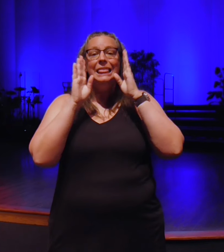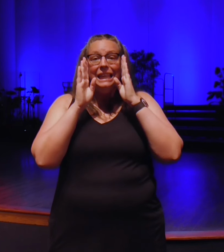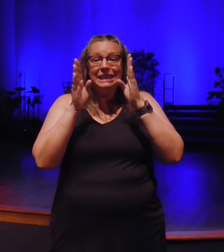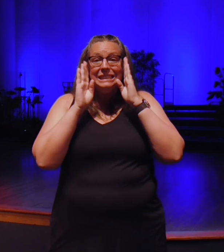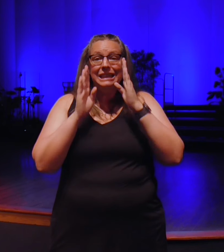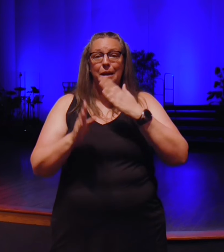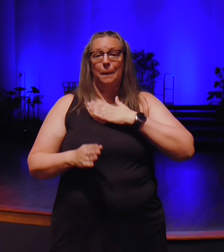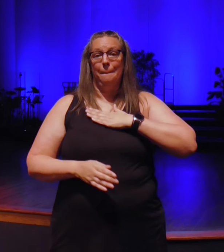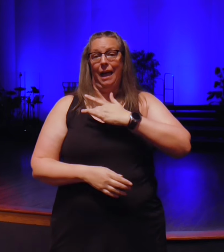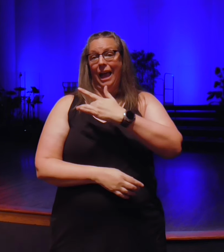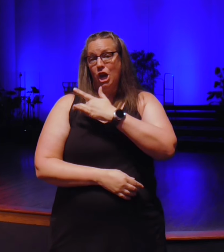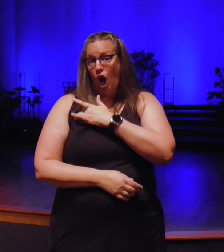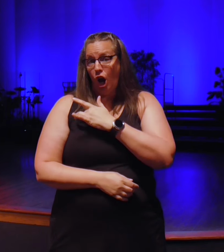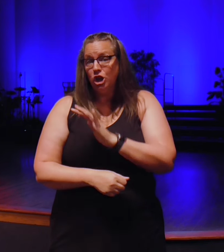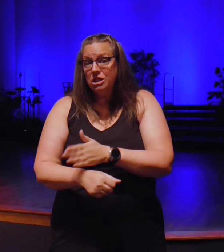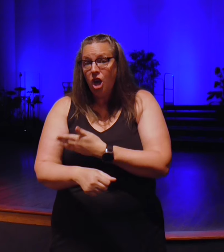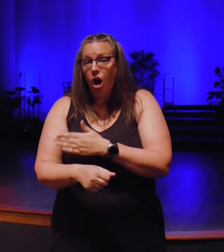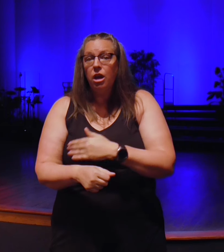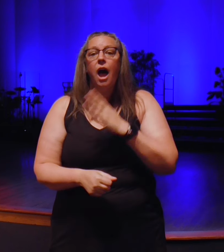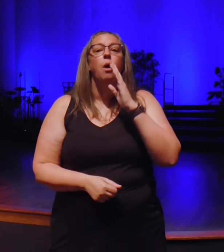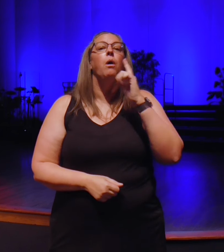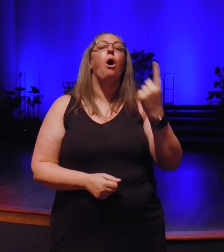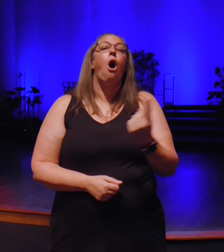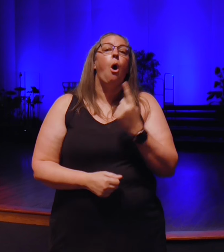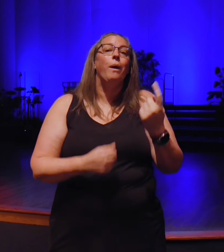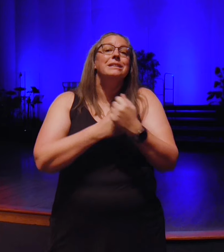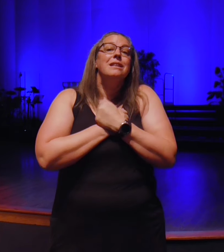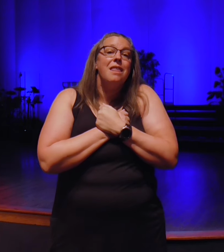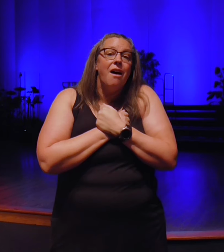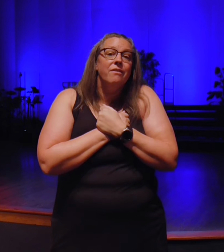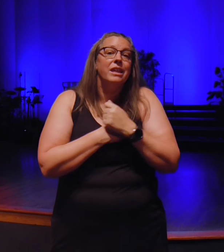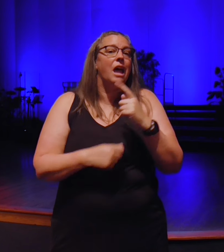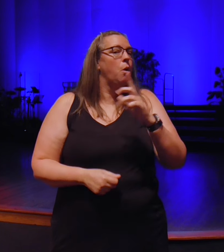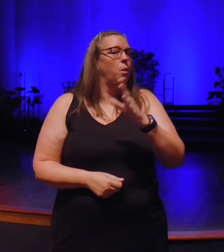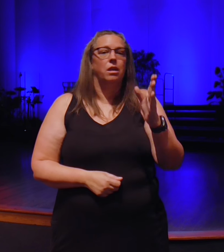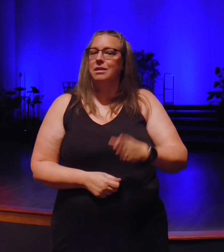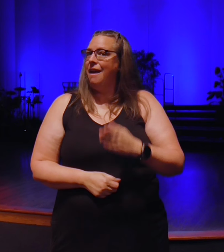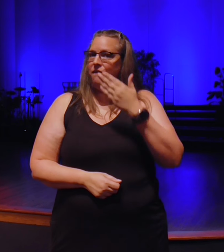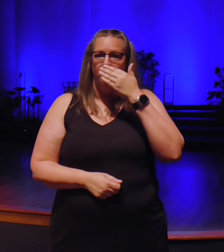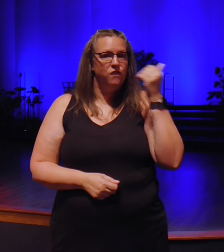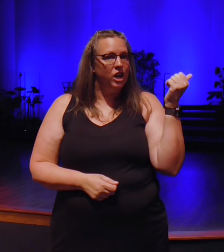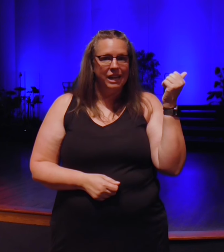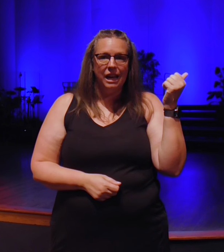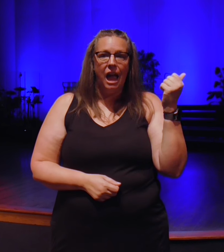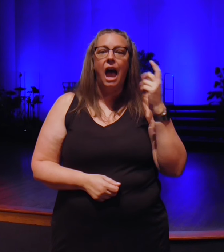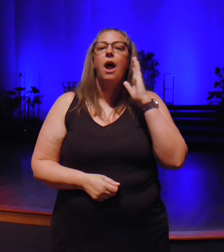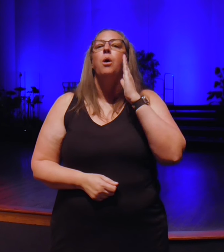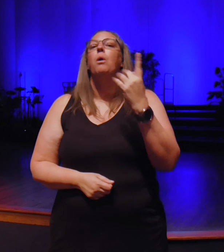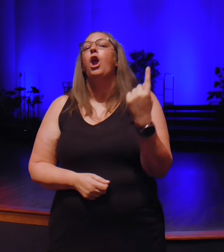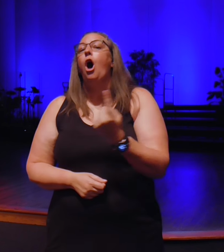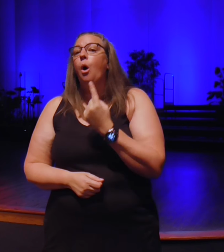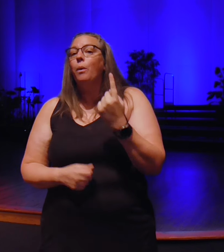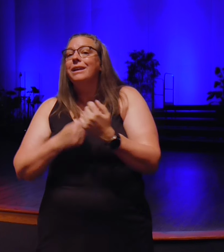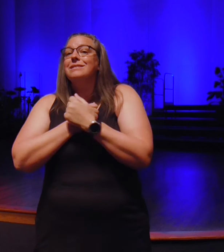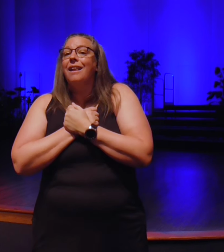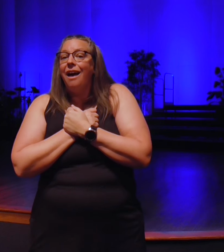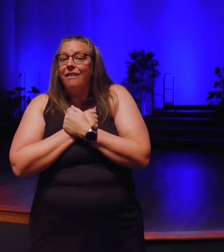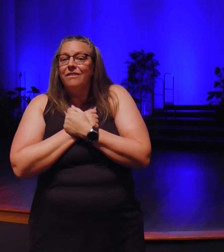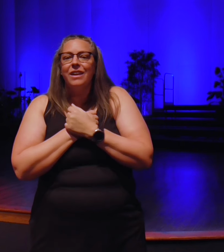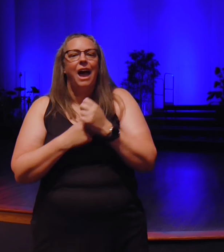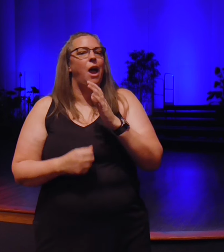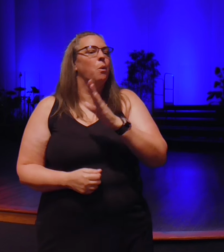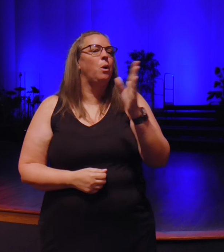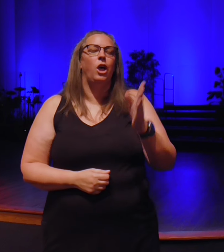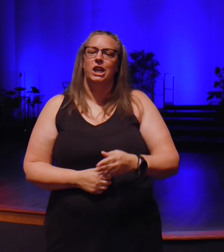song. I will always love thee. I will never forget thee. I will always love thee. I